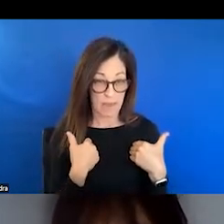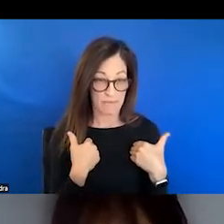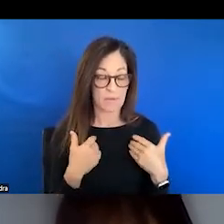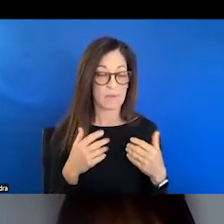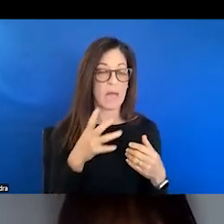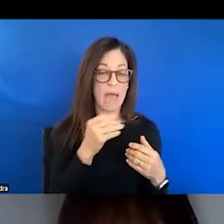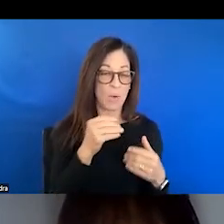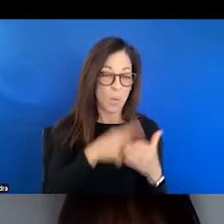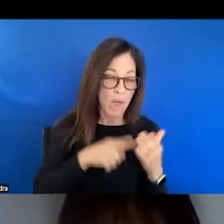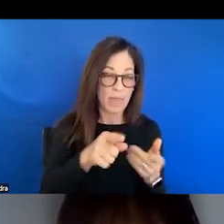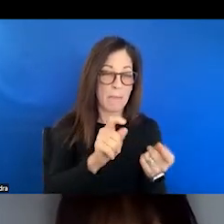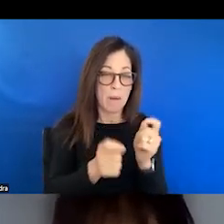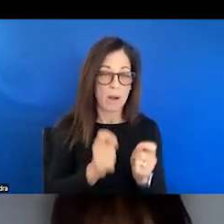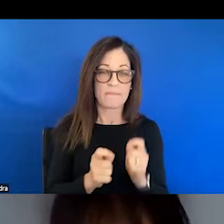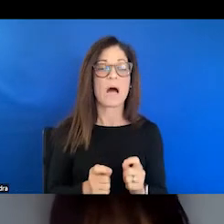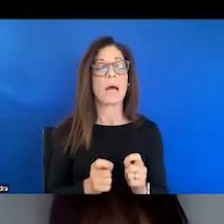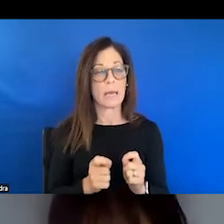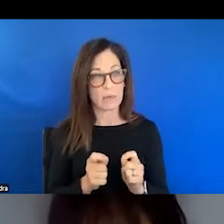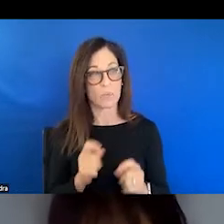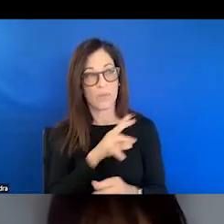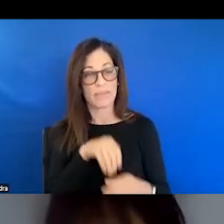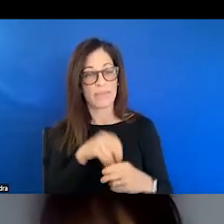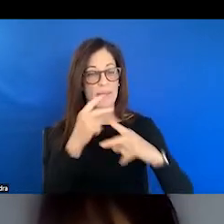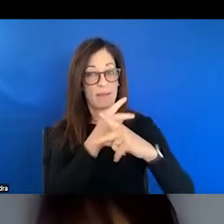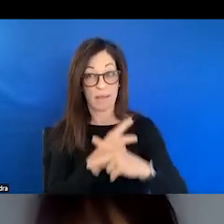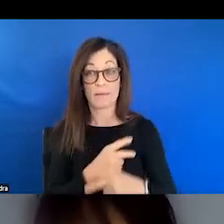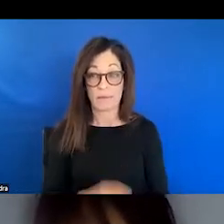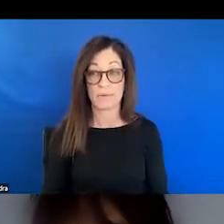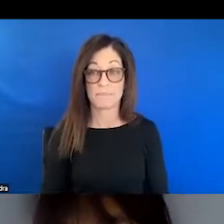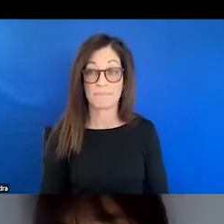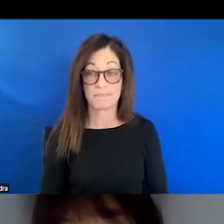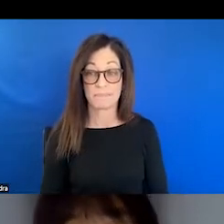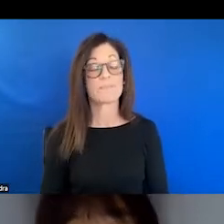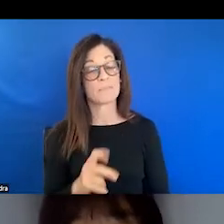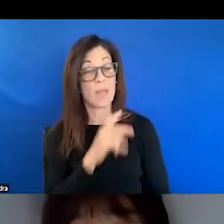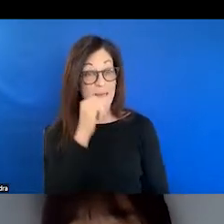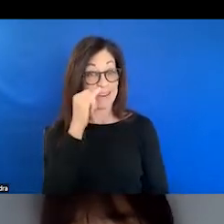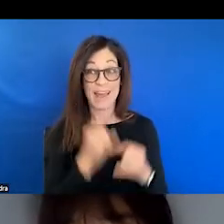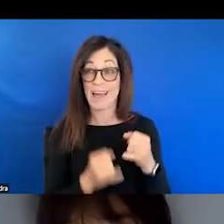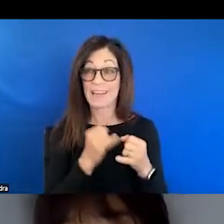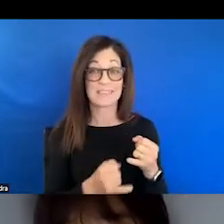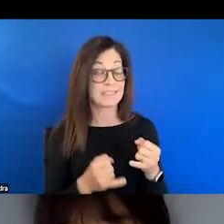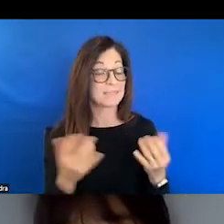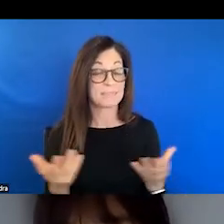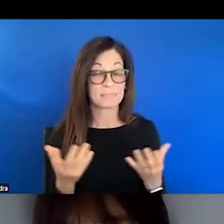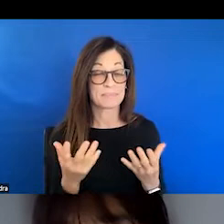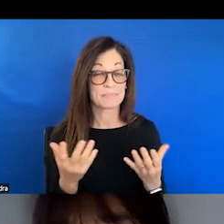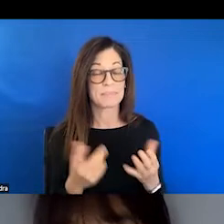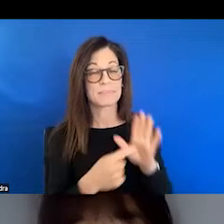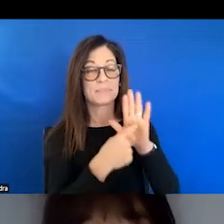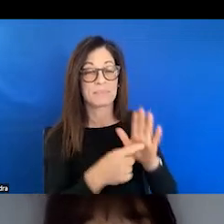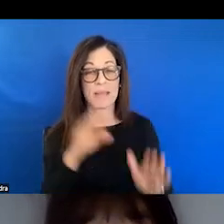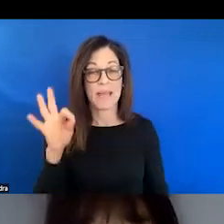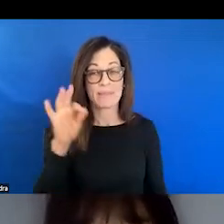modified in the calculator. Cool. And then lastly, I will just point to the